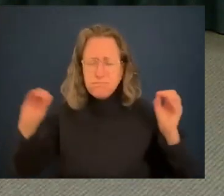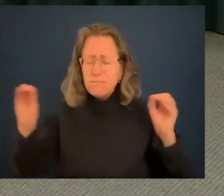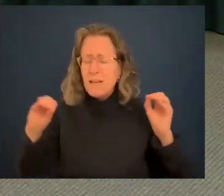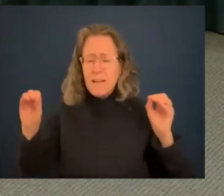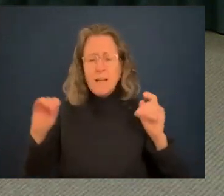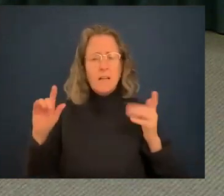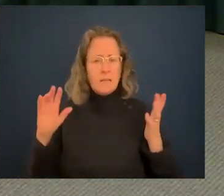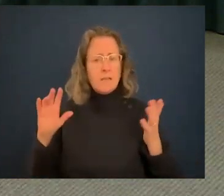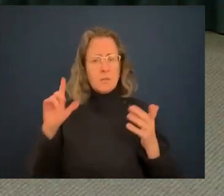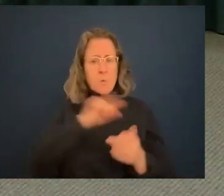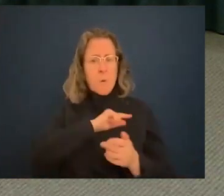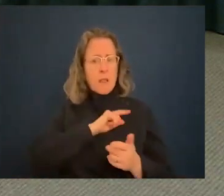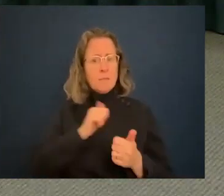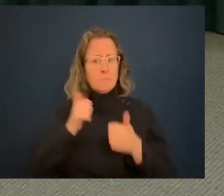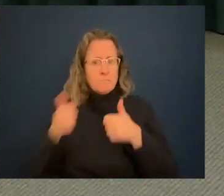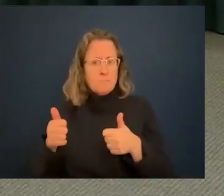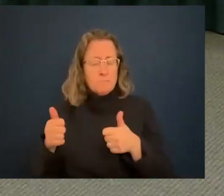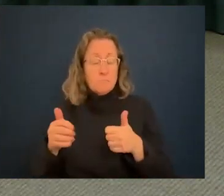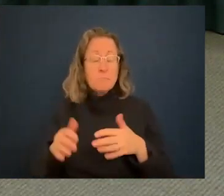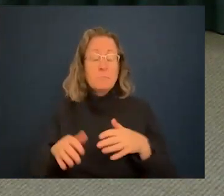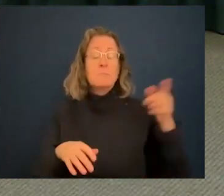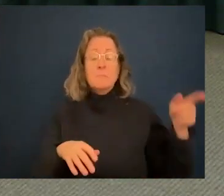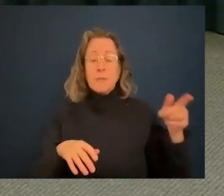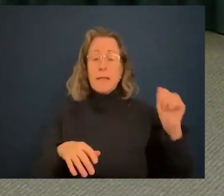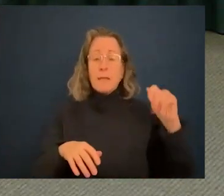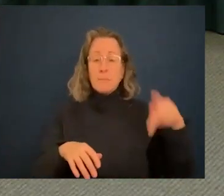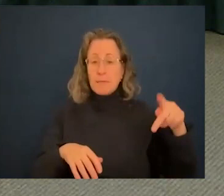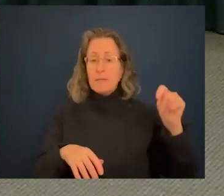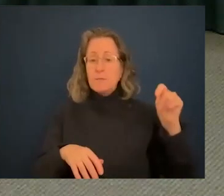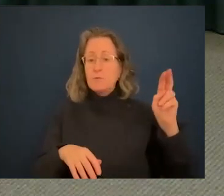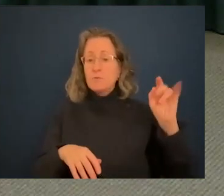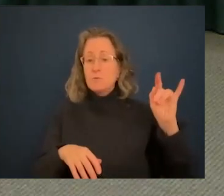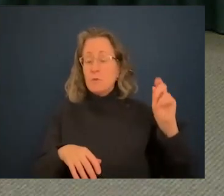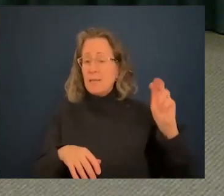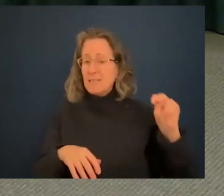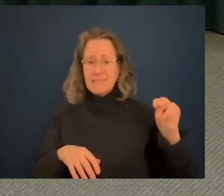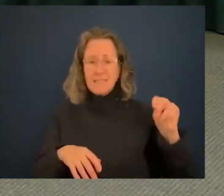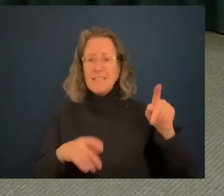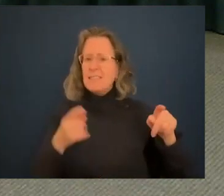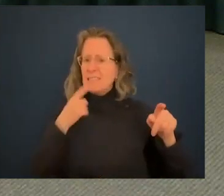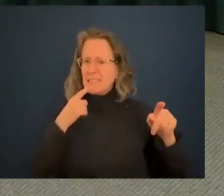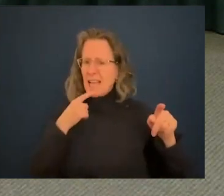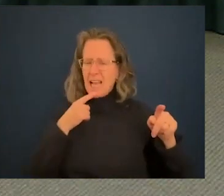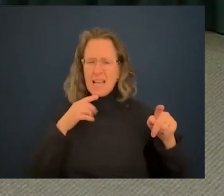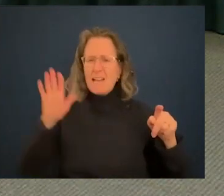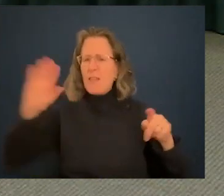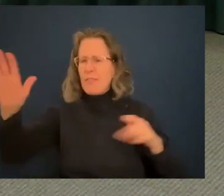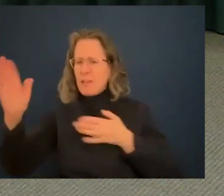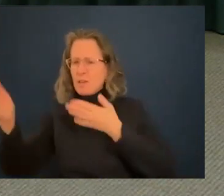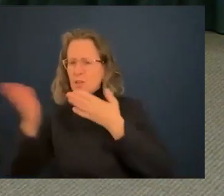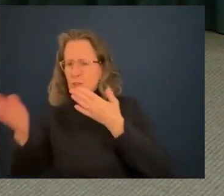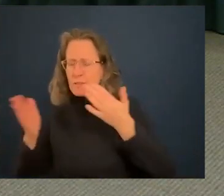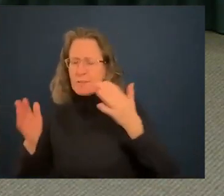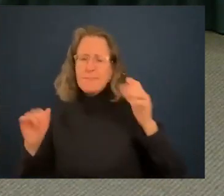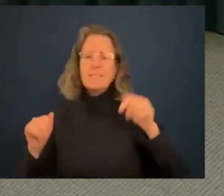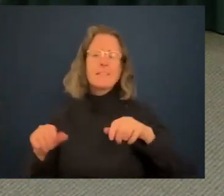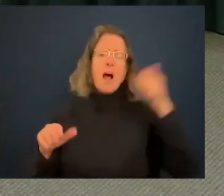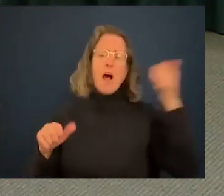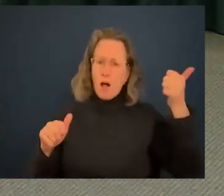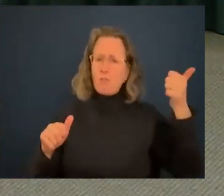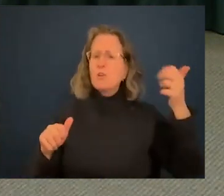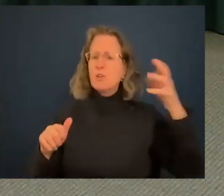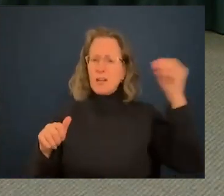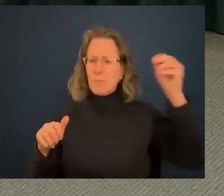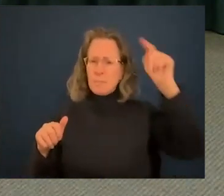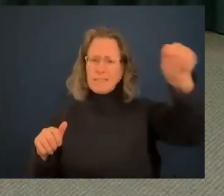Golden Cross brat Fire and Rescue all providing quality service and so we got to keep